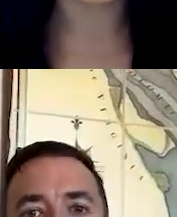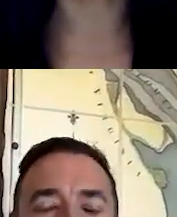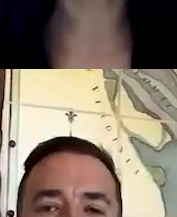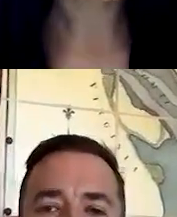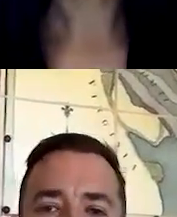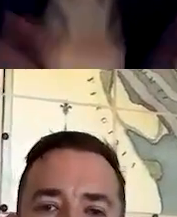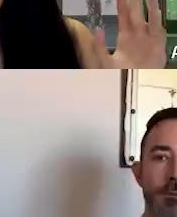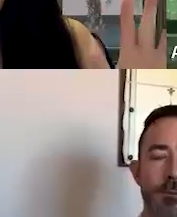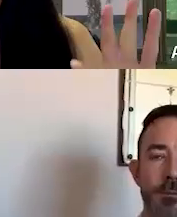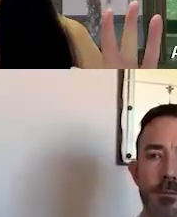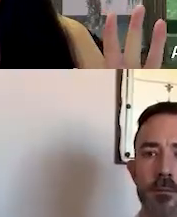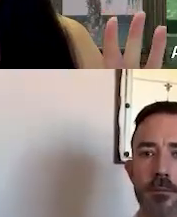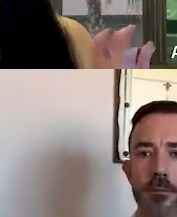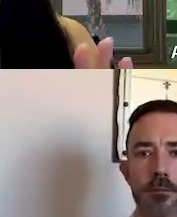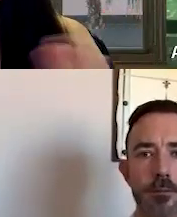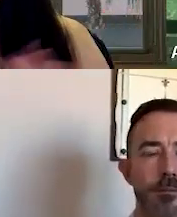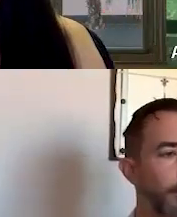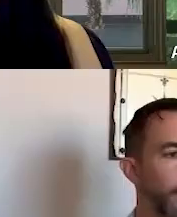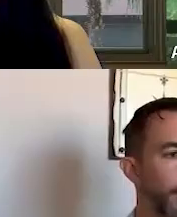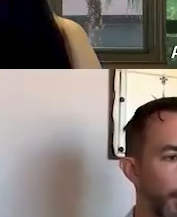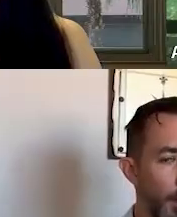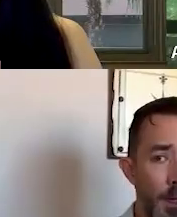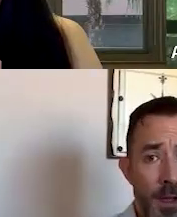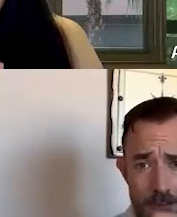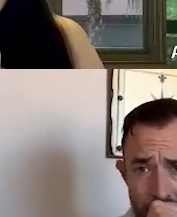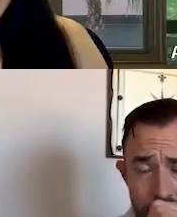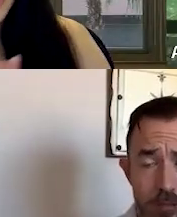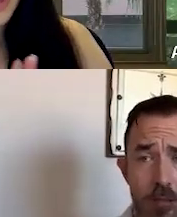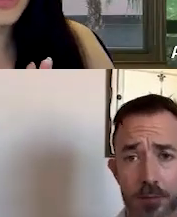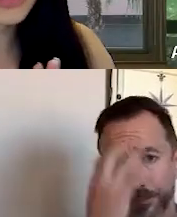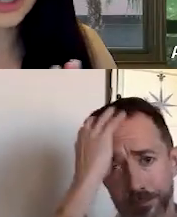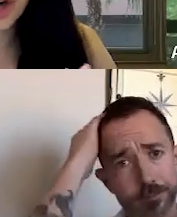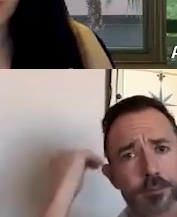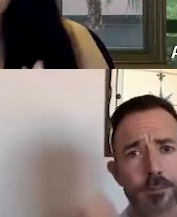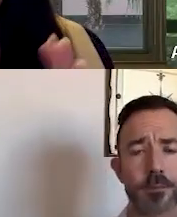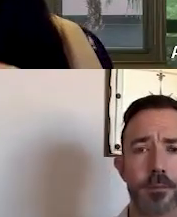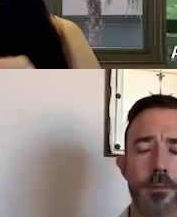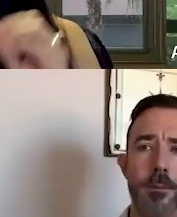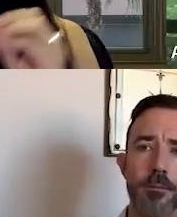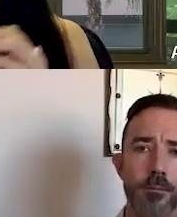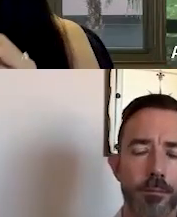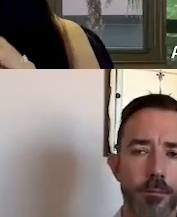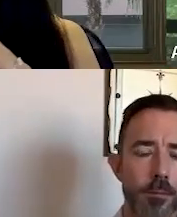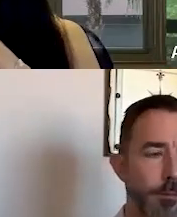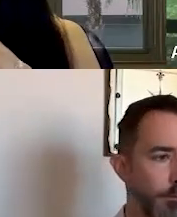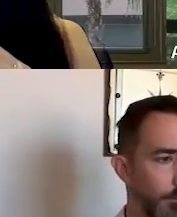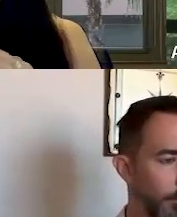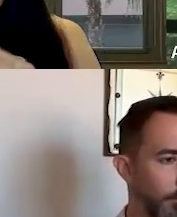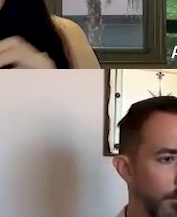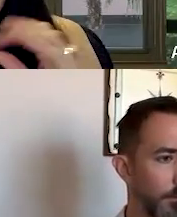through. Lots of great questions came through. I'd like to start with one that I think